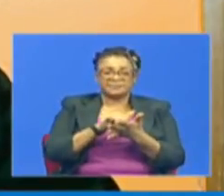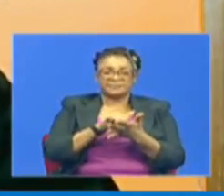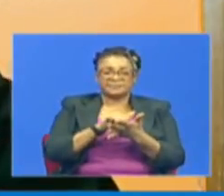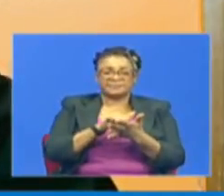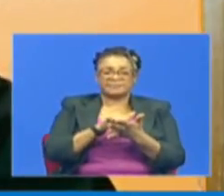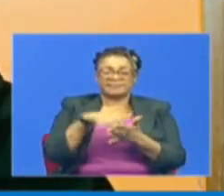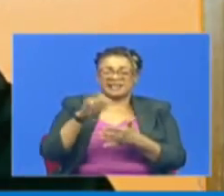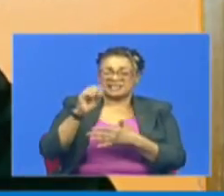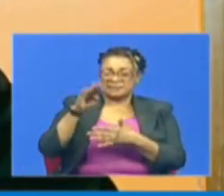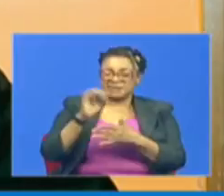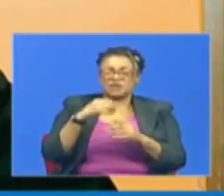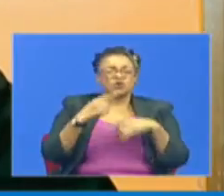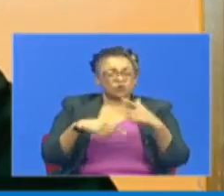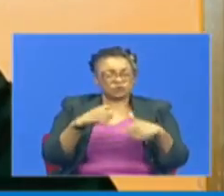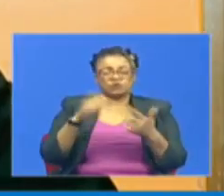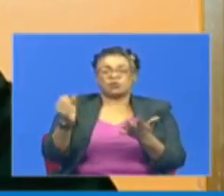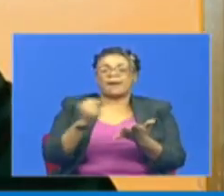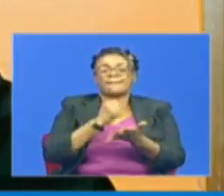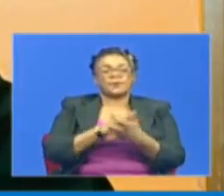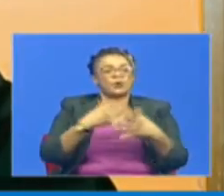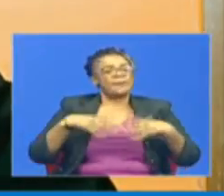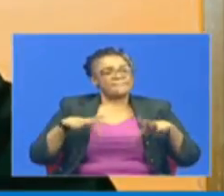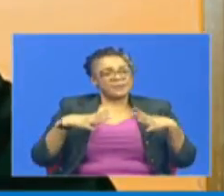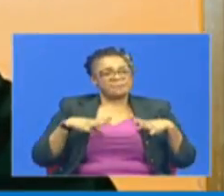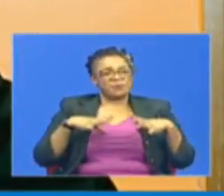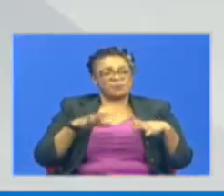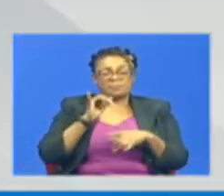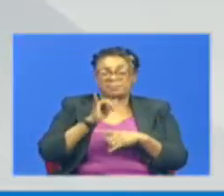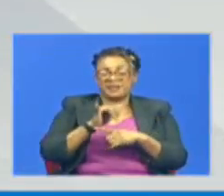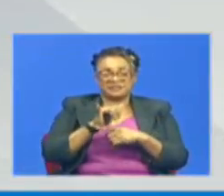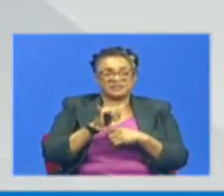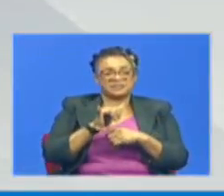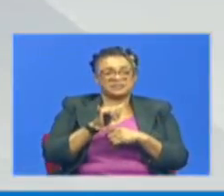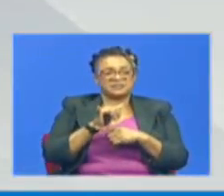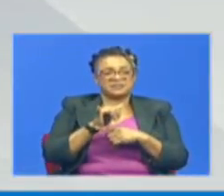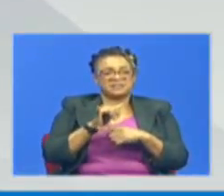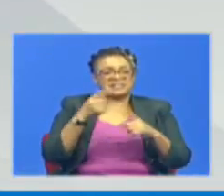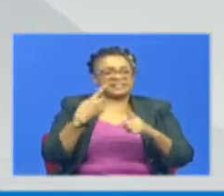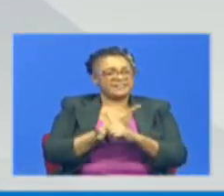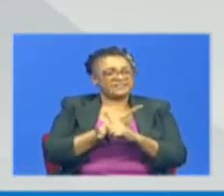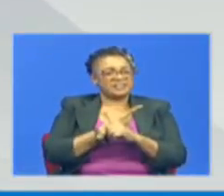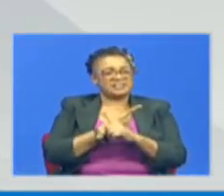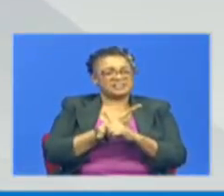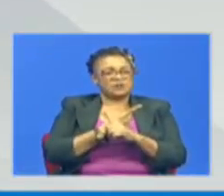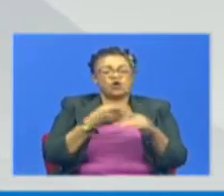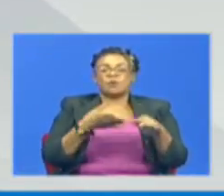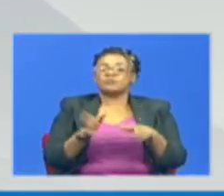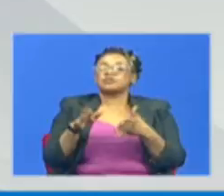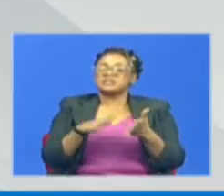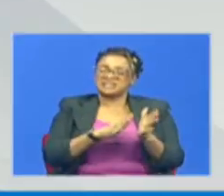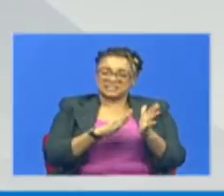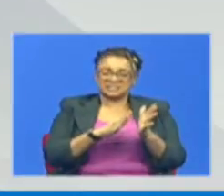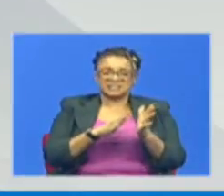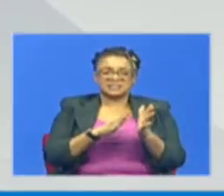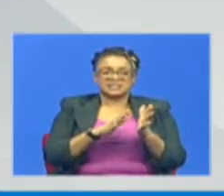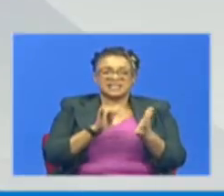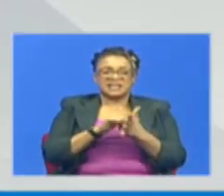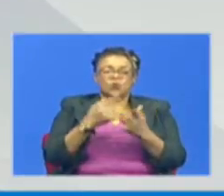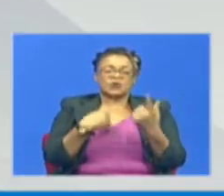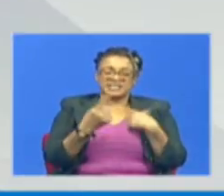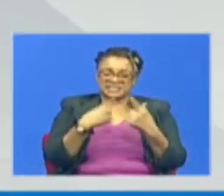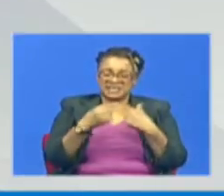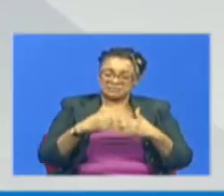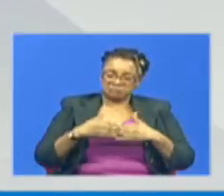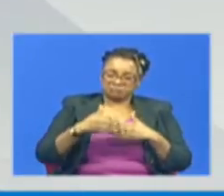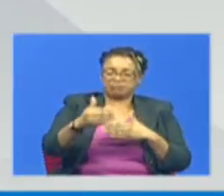the SMEs continue employing people. And that speaks to different stimulus opportunities that maybe you're going to discuss in the course of this